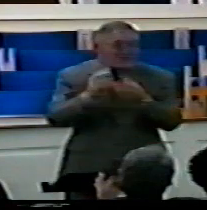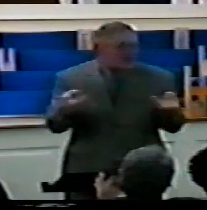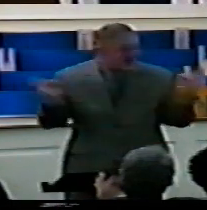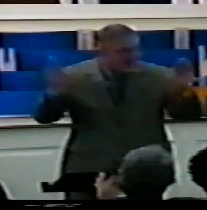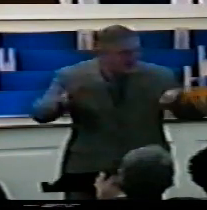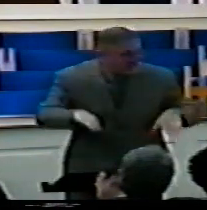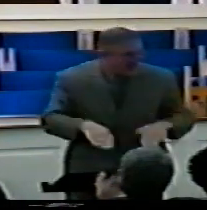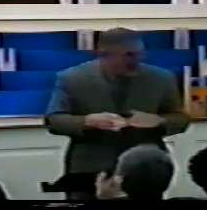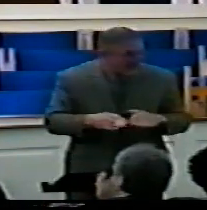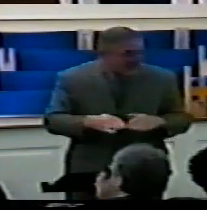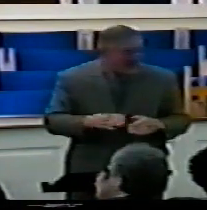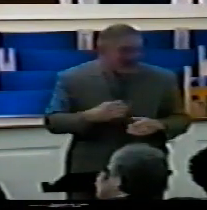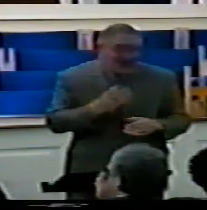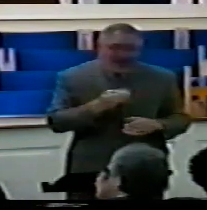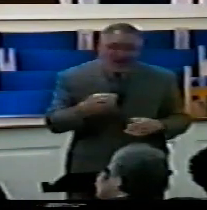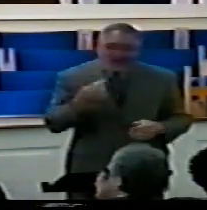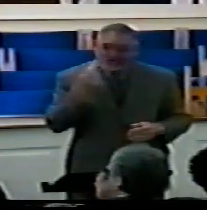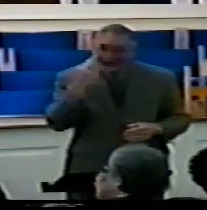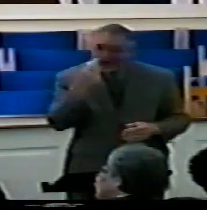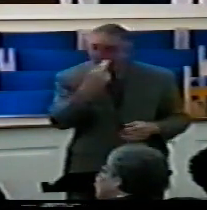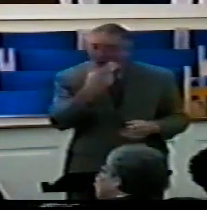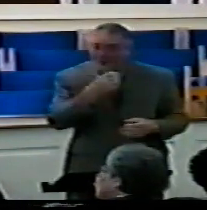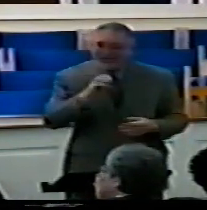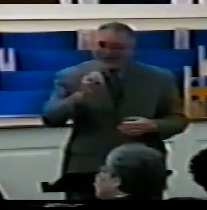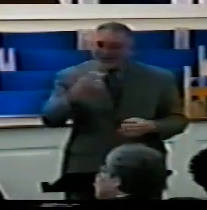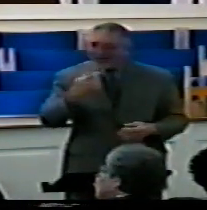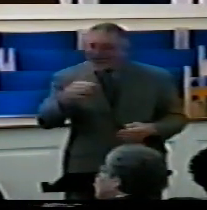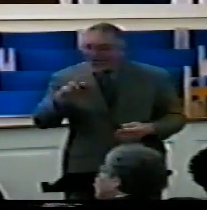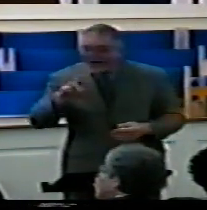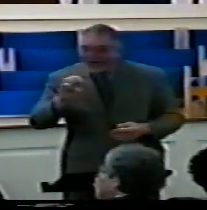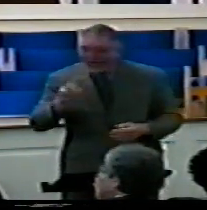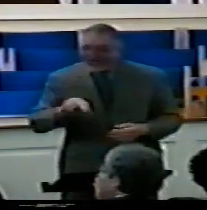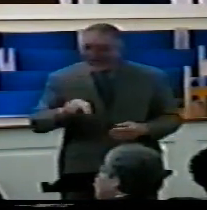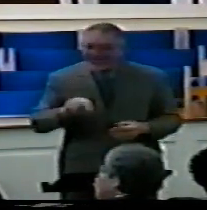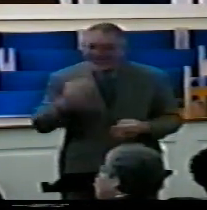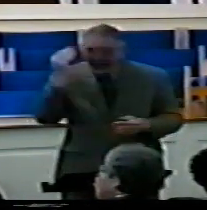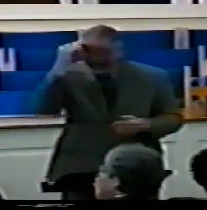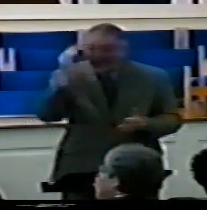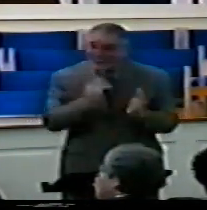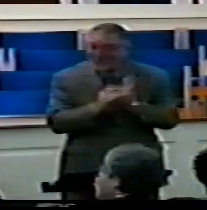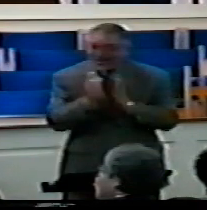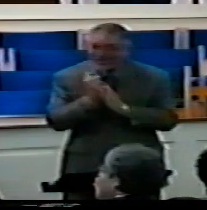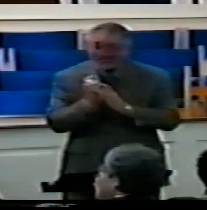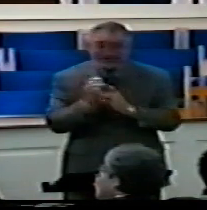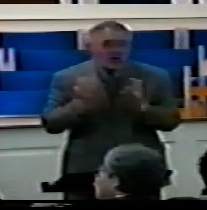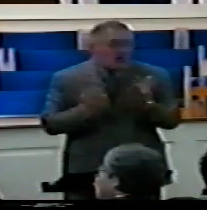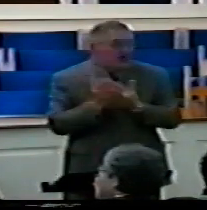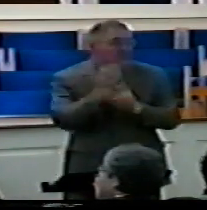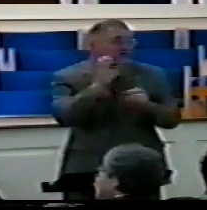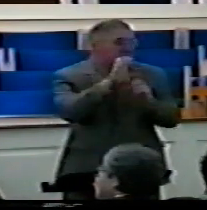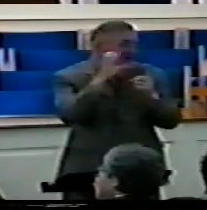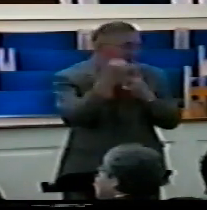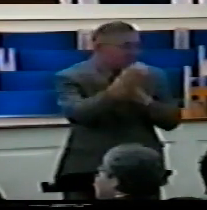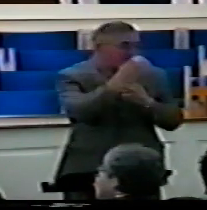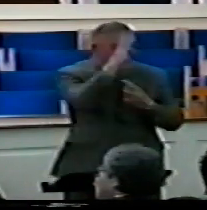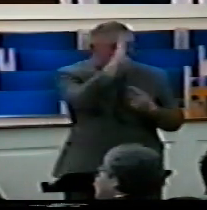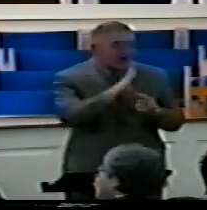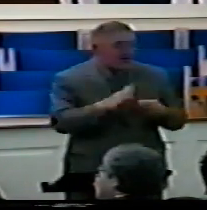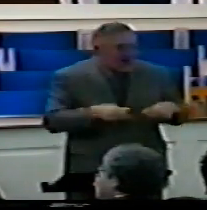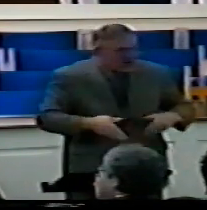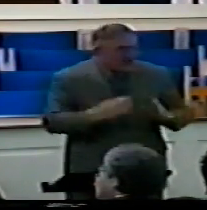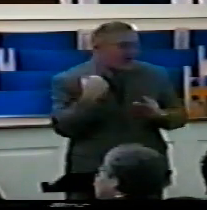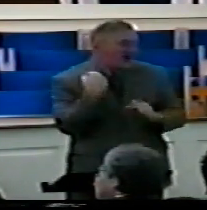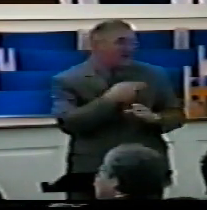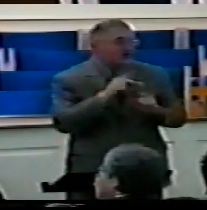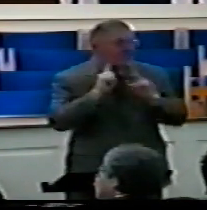many times we overlook the beauty of the valley because of circumstances that surround us. Paul had